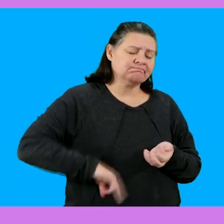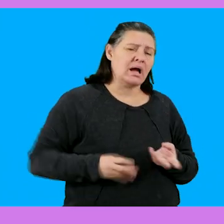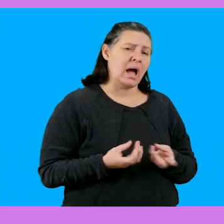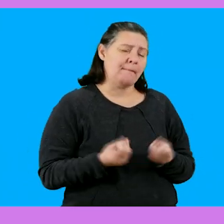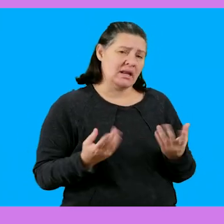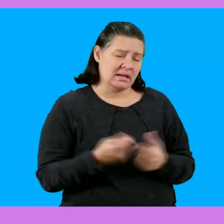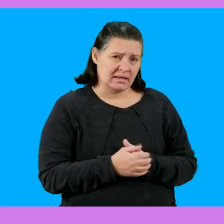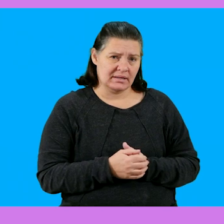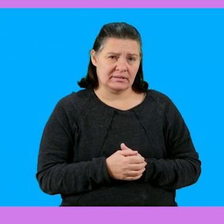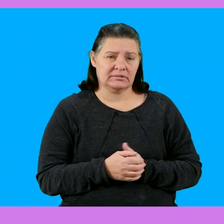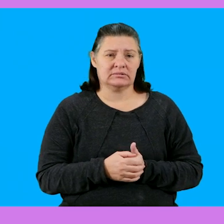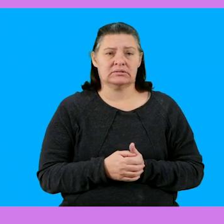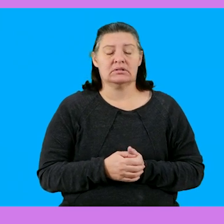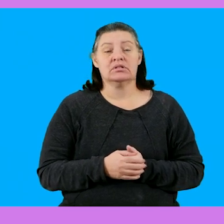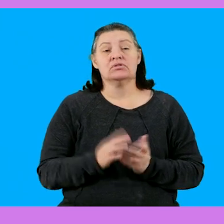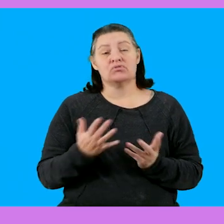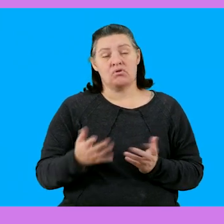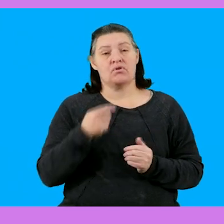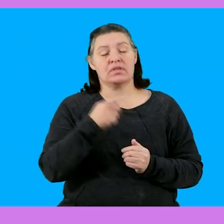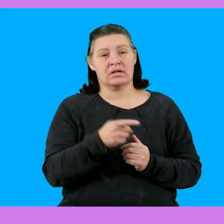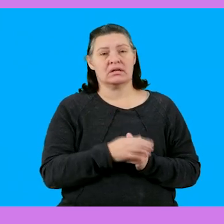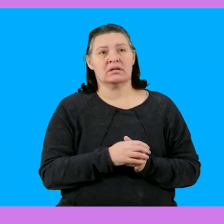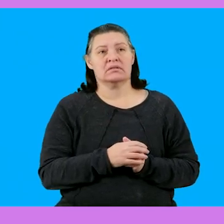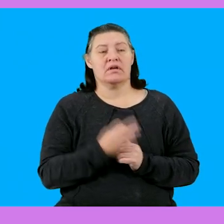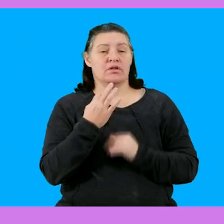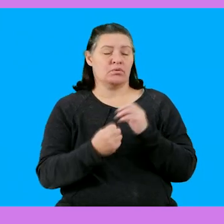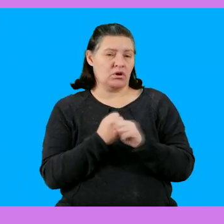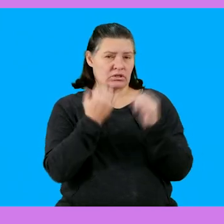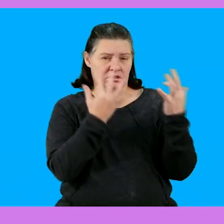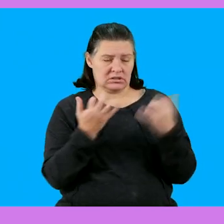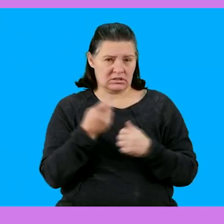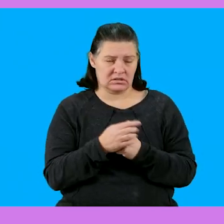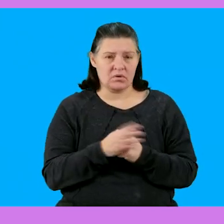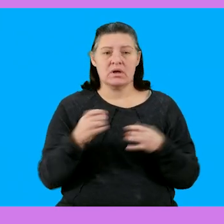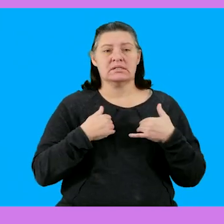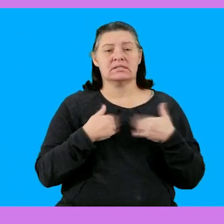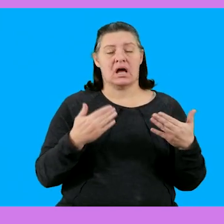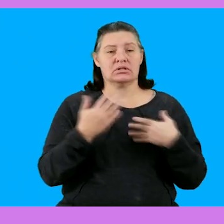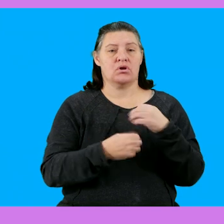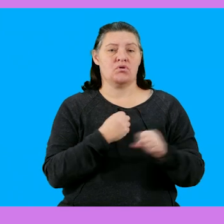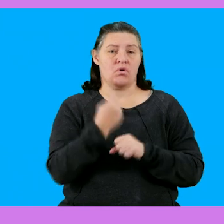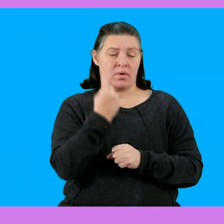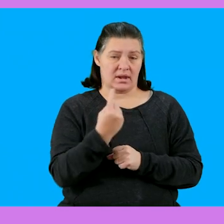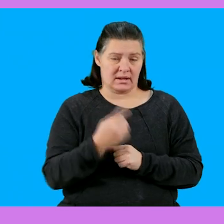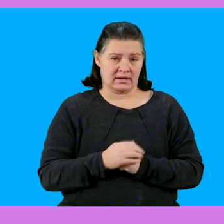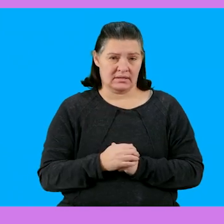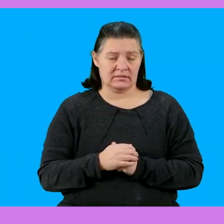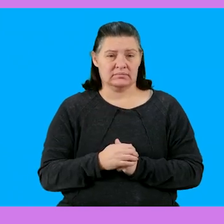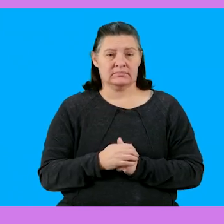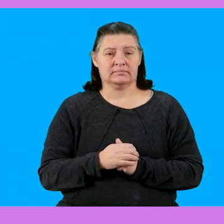so now it is simple interest. So therefore, work out it's 3 years. So let's start with year number 1.